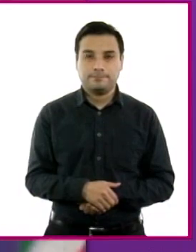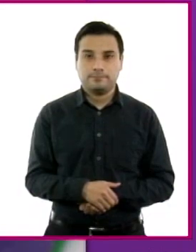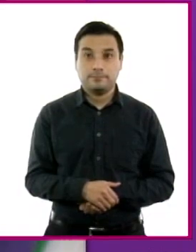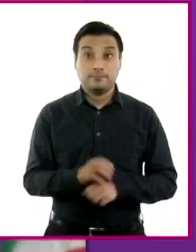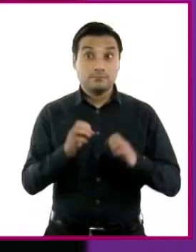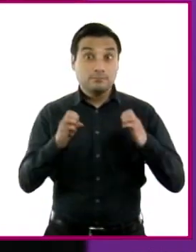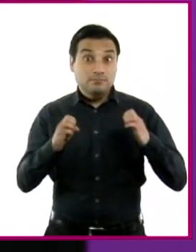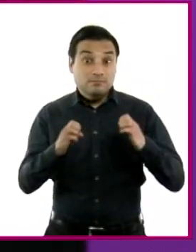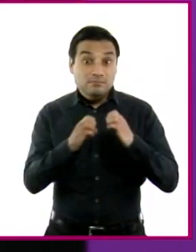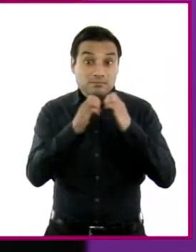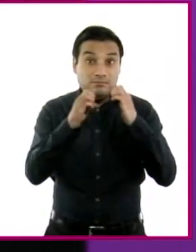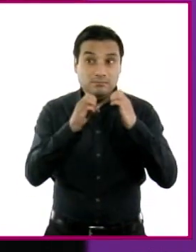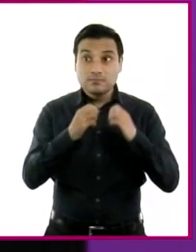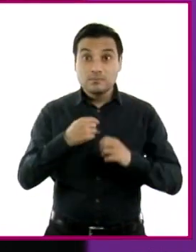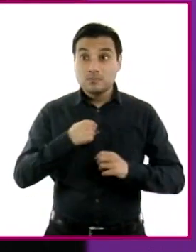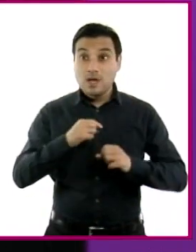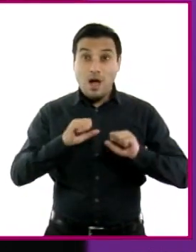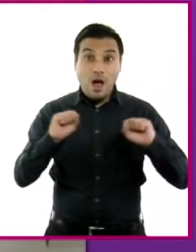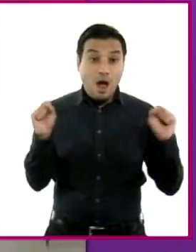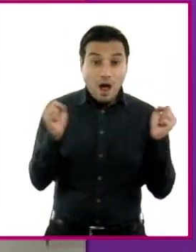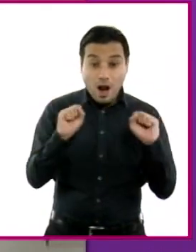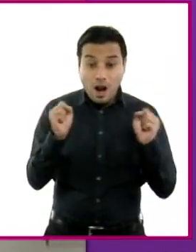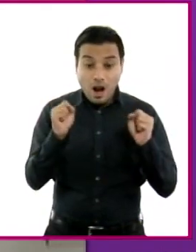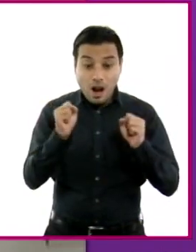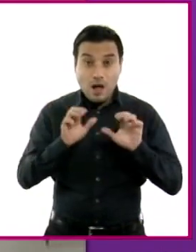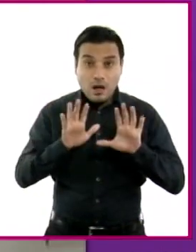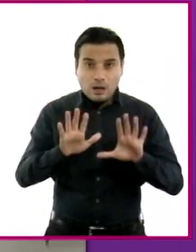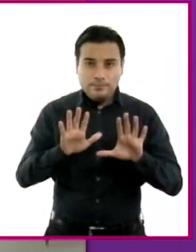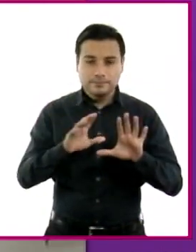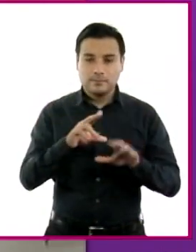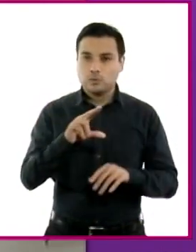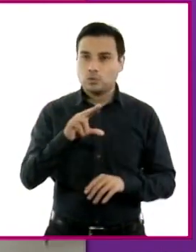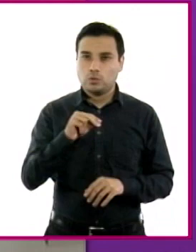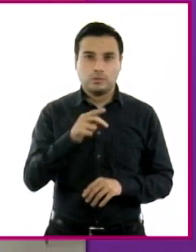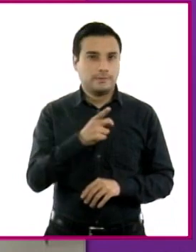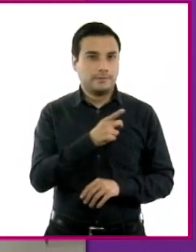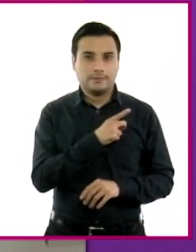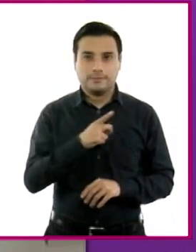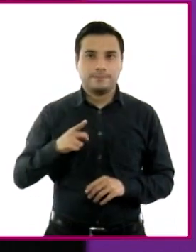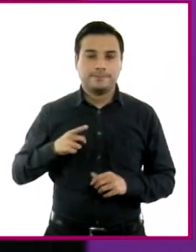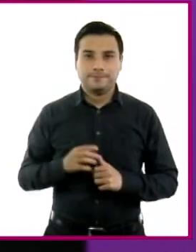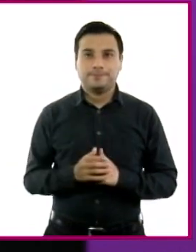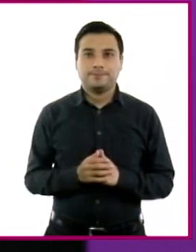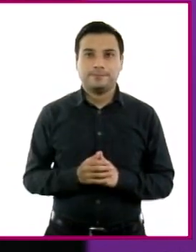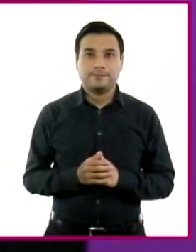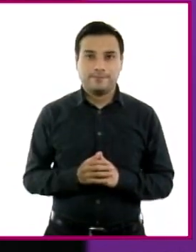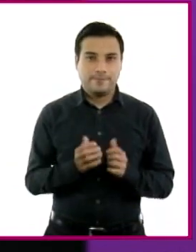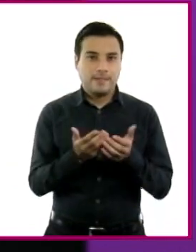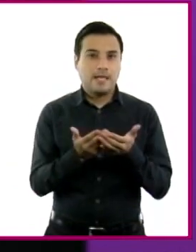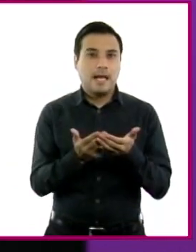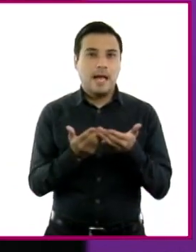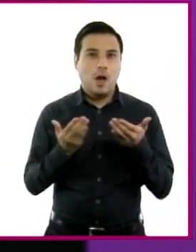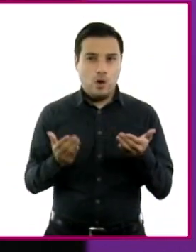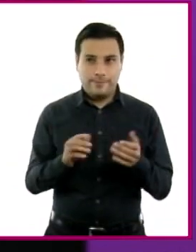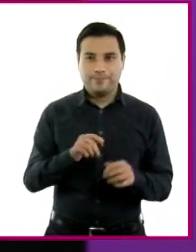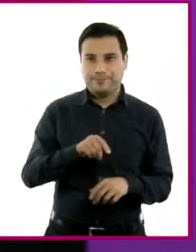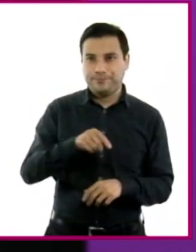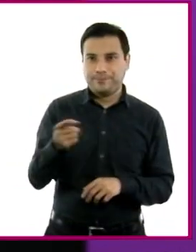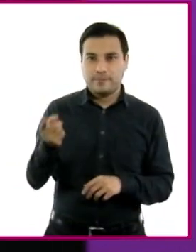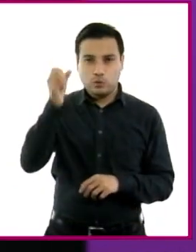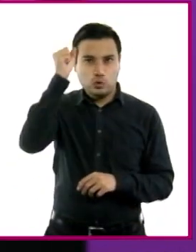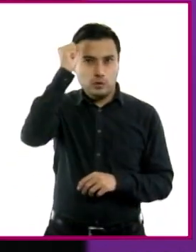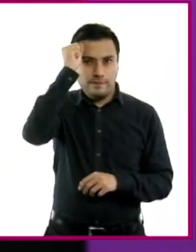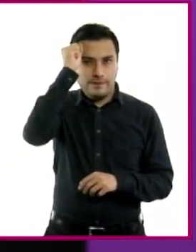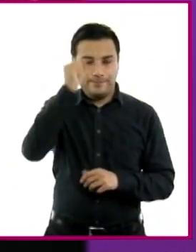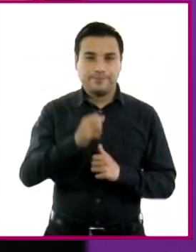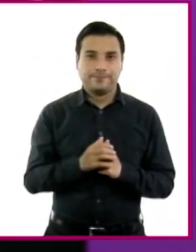push, or shout during the emergency. Thank you so much, Alex. Now, Sophia. Read the next one for me, please.